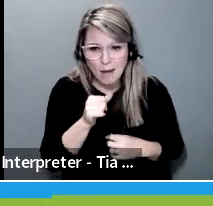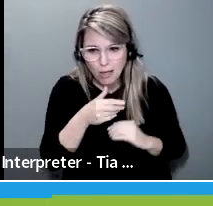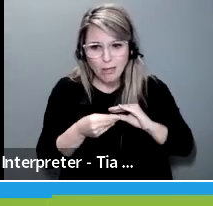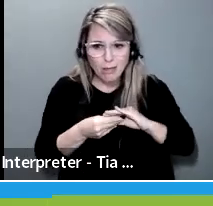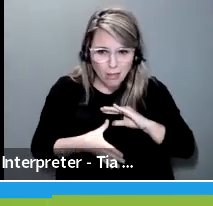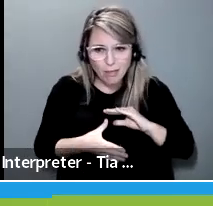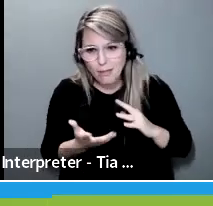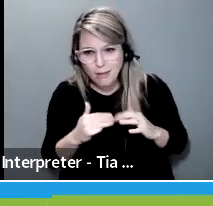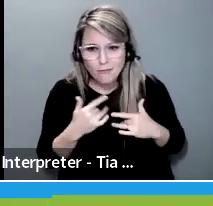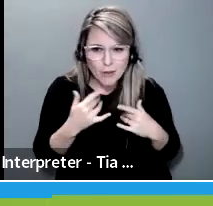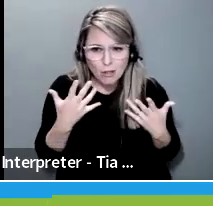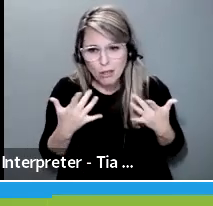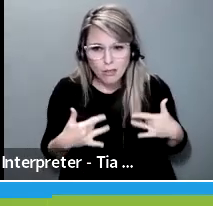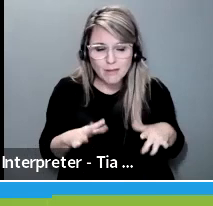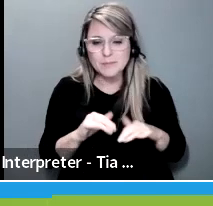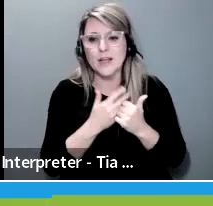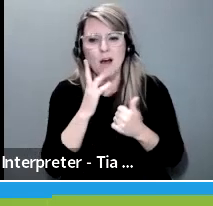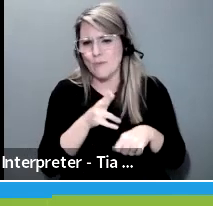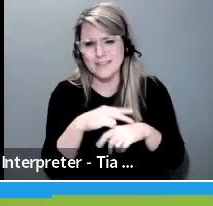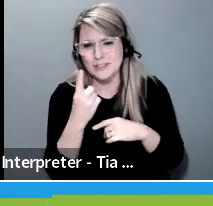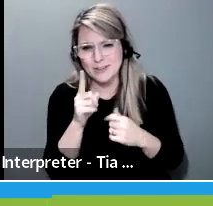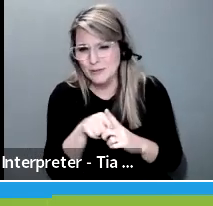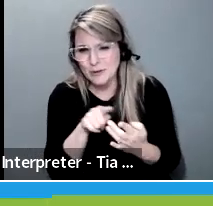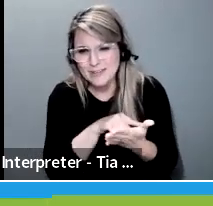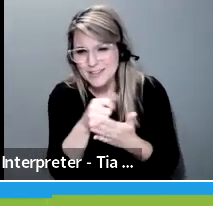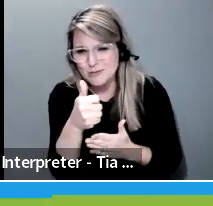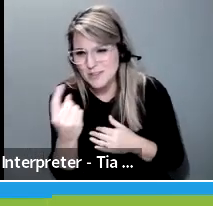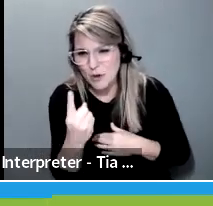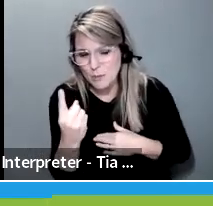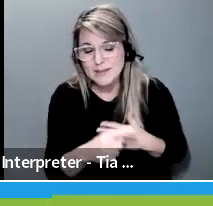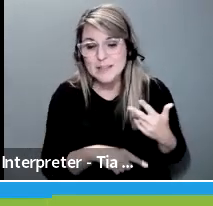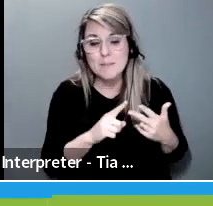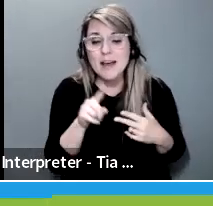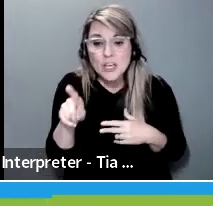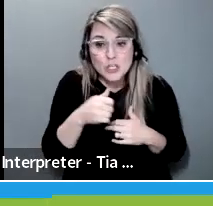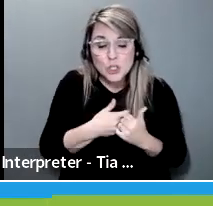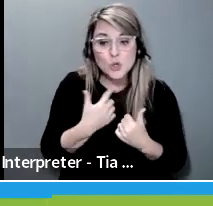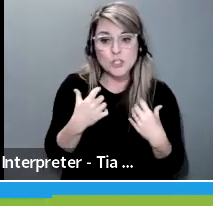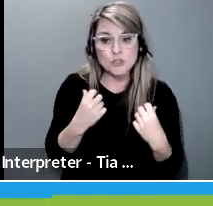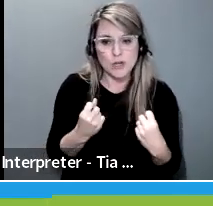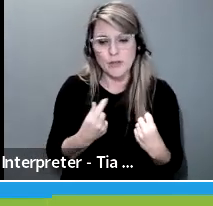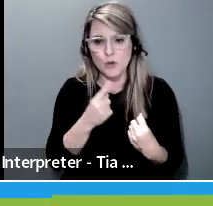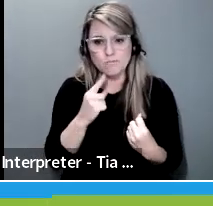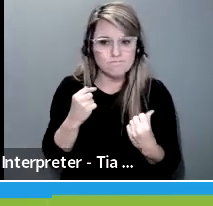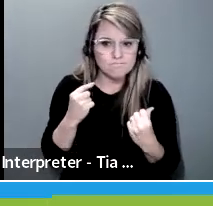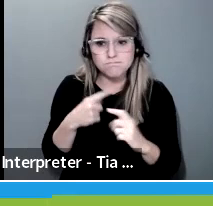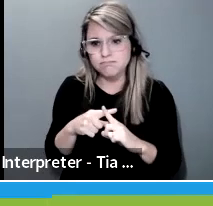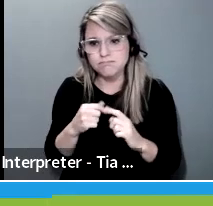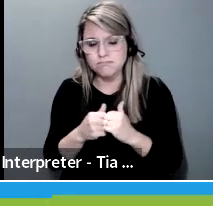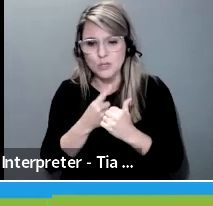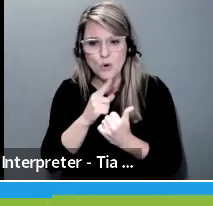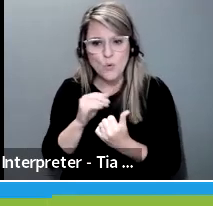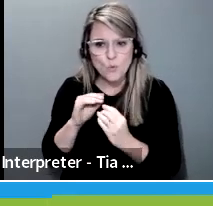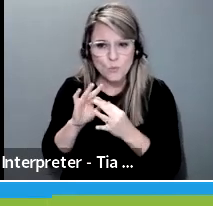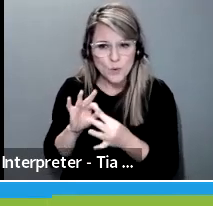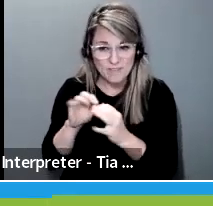ourselves. But being strength-based with the youth and family that you're working with is really, really important. The third